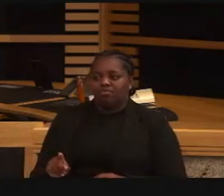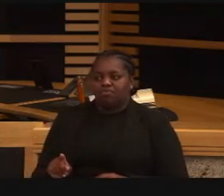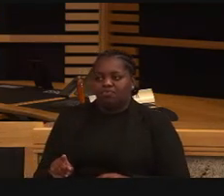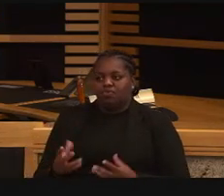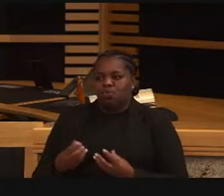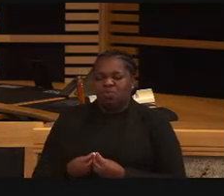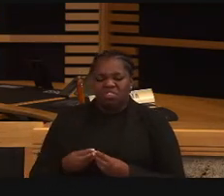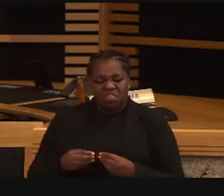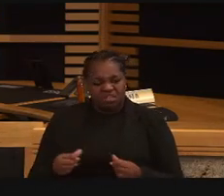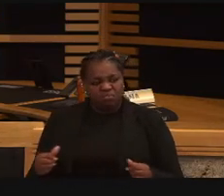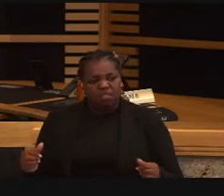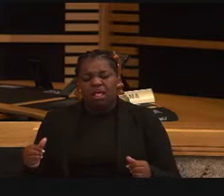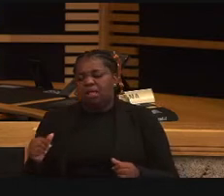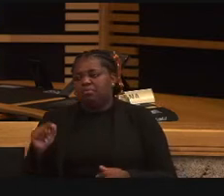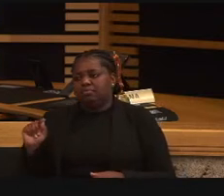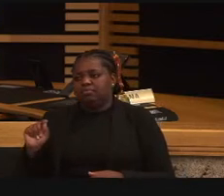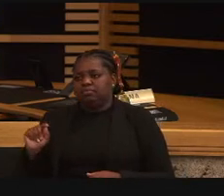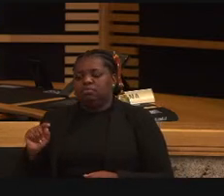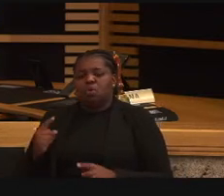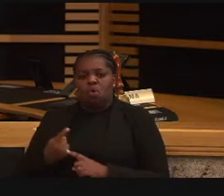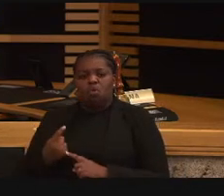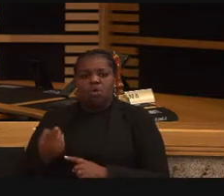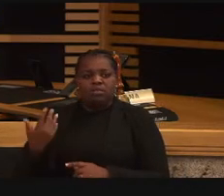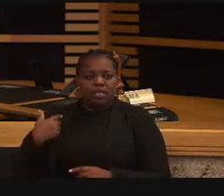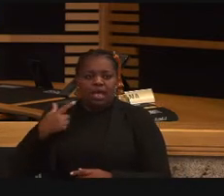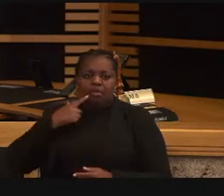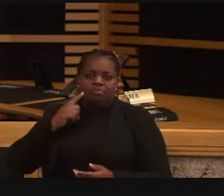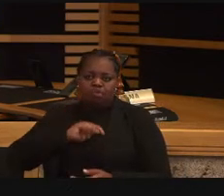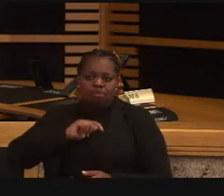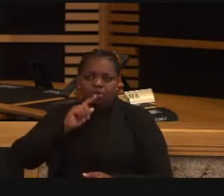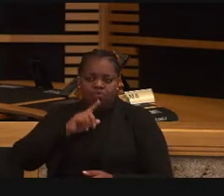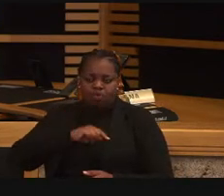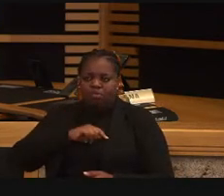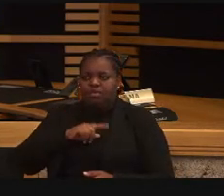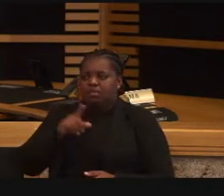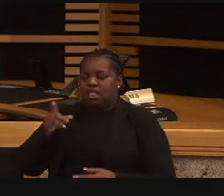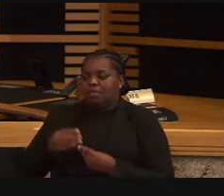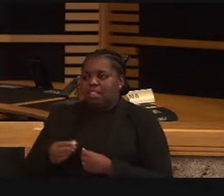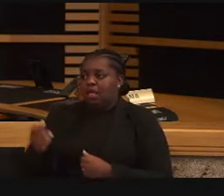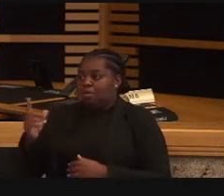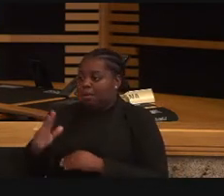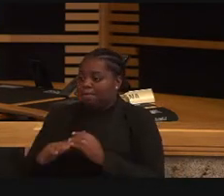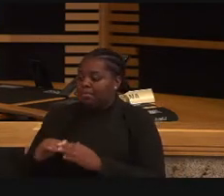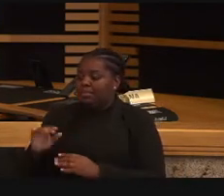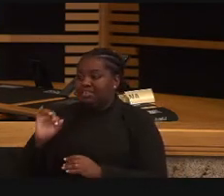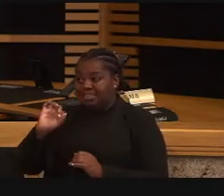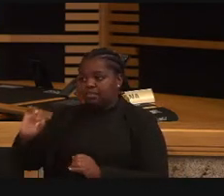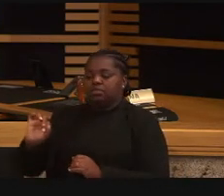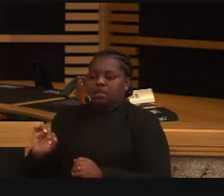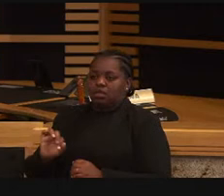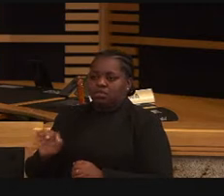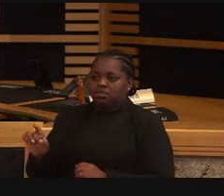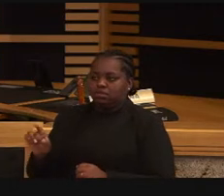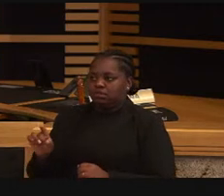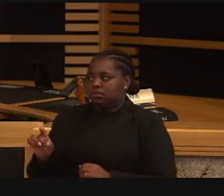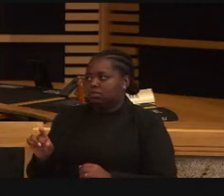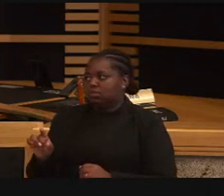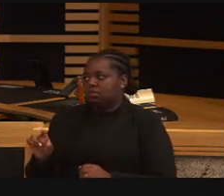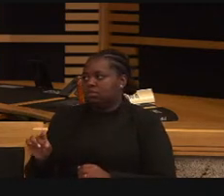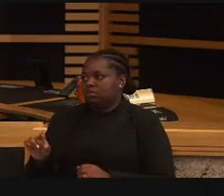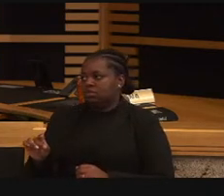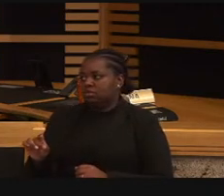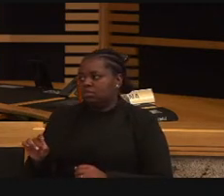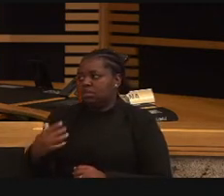no mhlaba, napaya kune zitembi seza zenziyo, ati la mhlaba kwa kiwe guo pango wabo, nukati no spa.